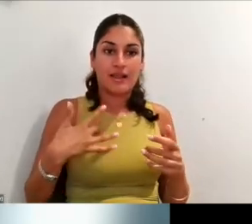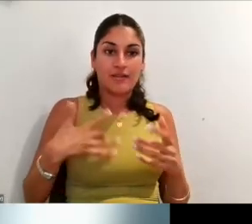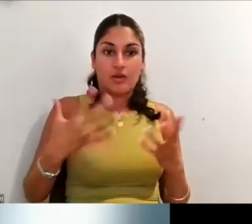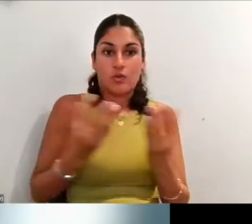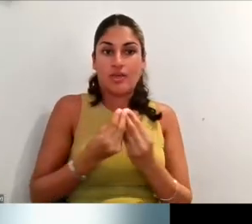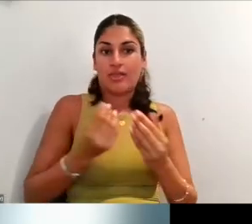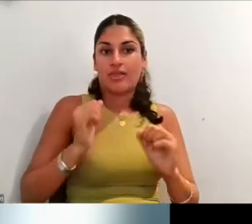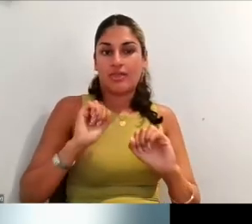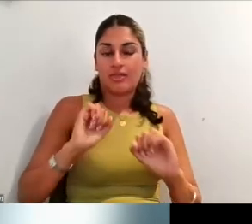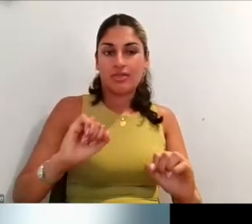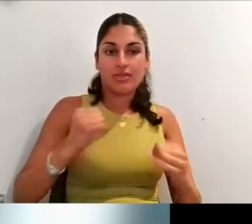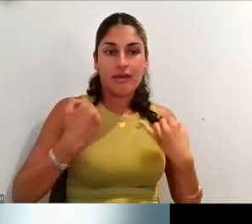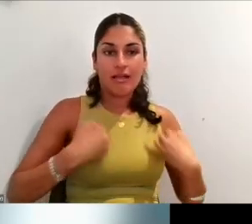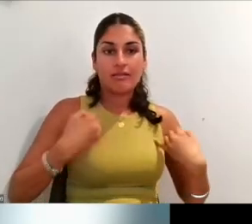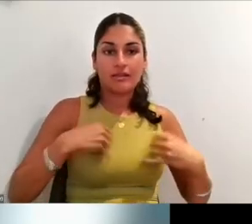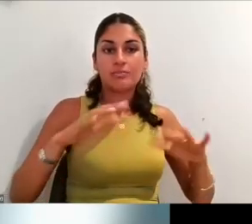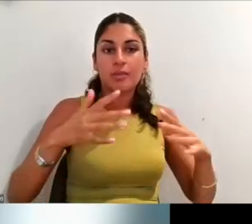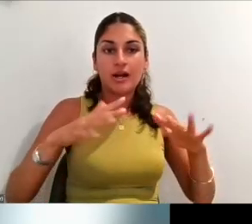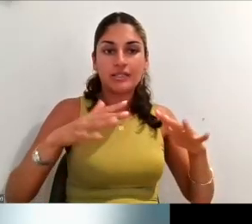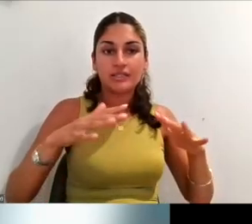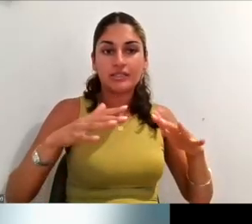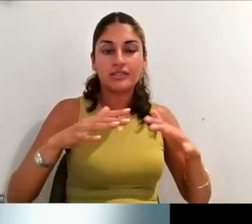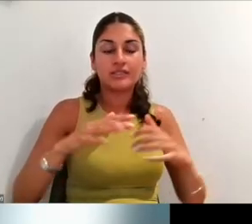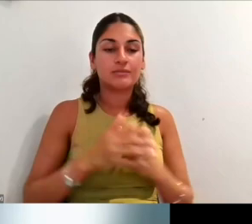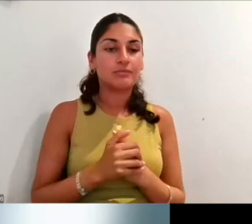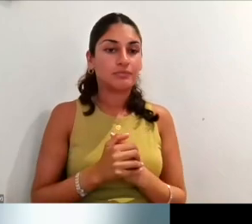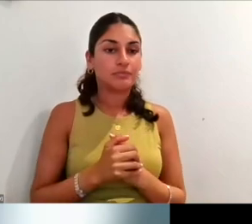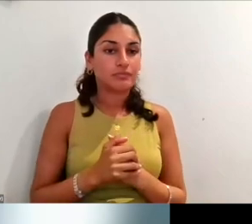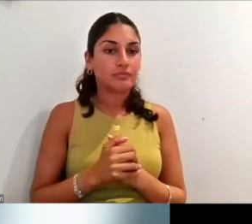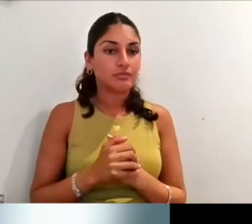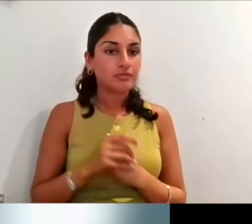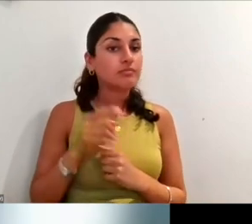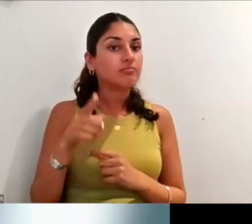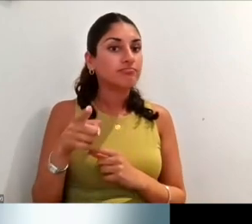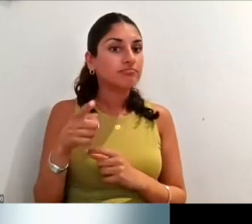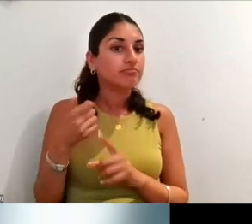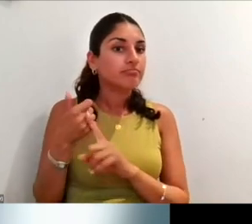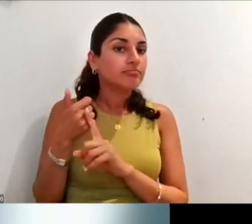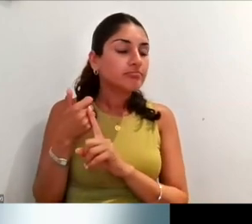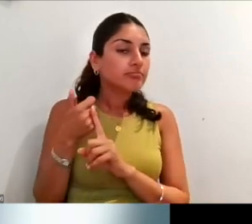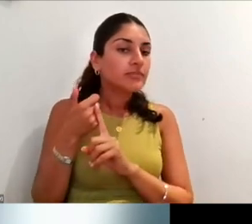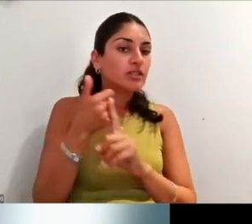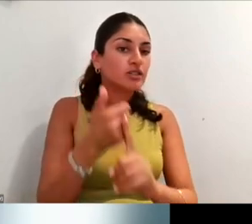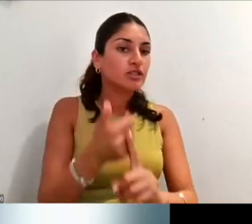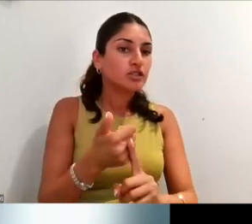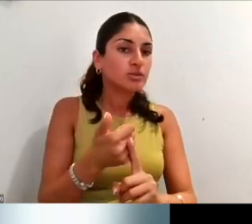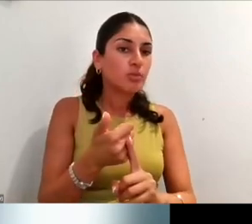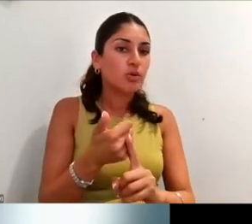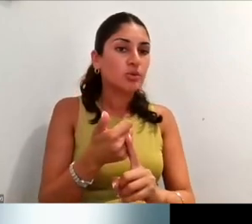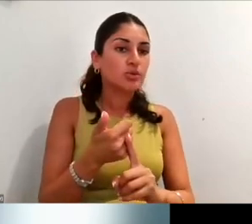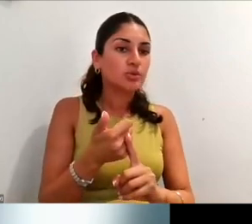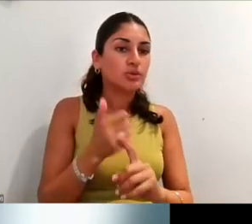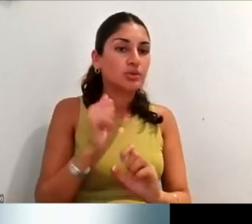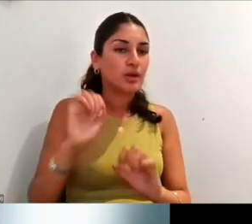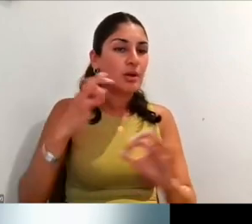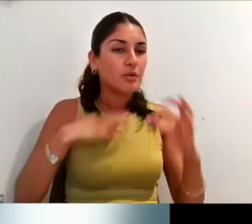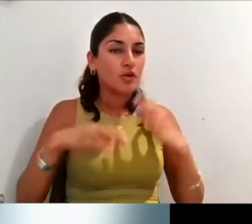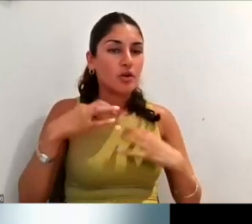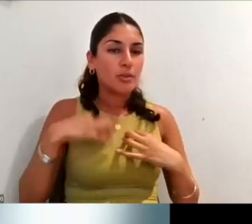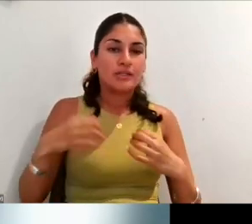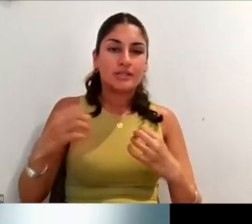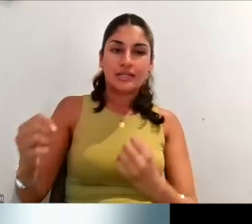through performance. And it really kind of draws into something deeper than also words, but